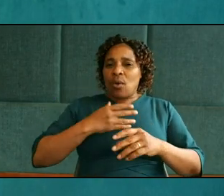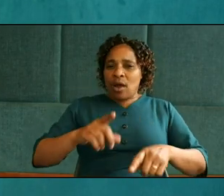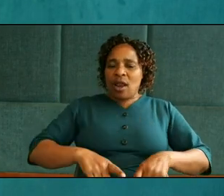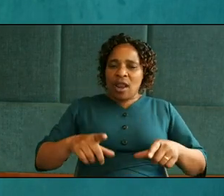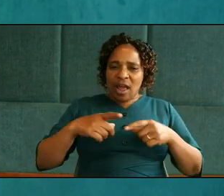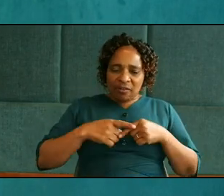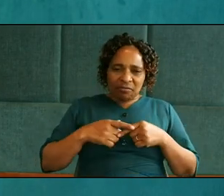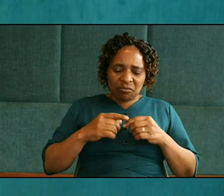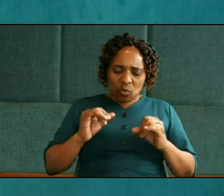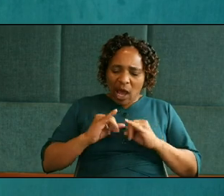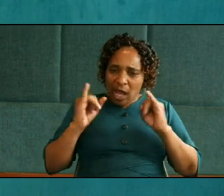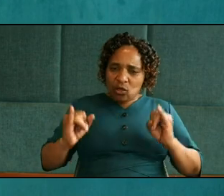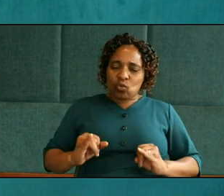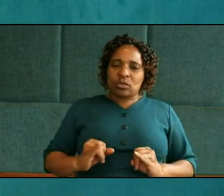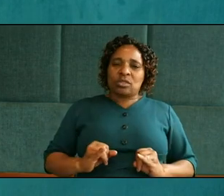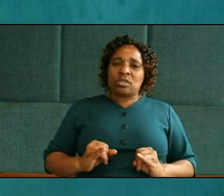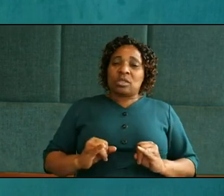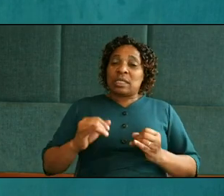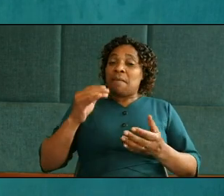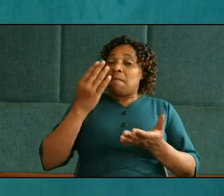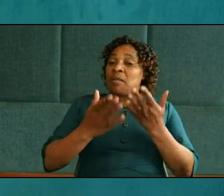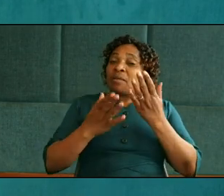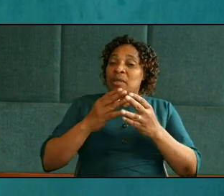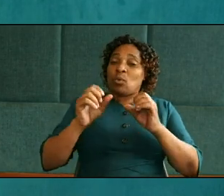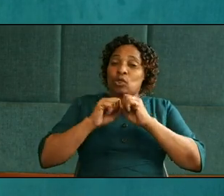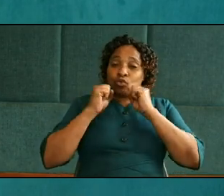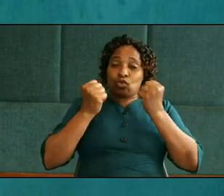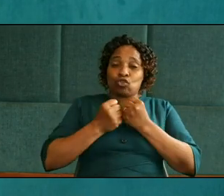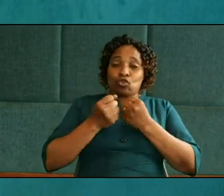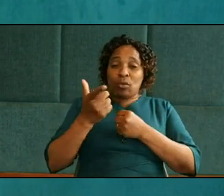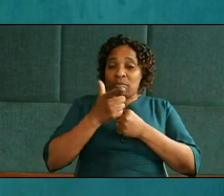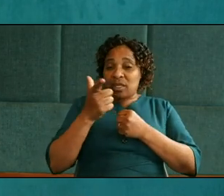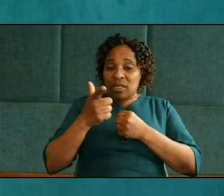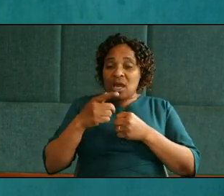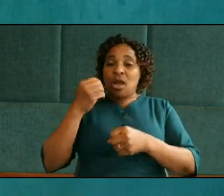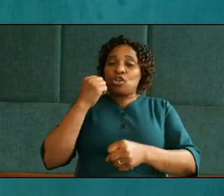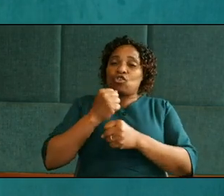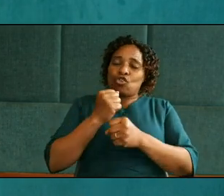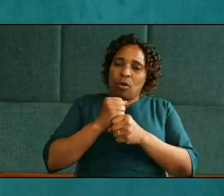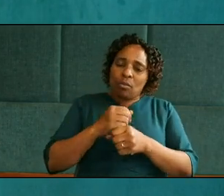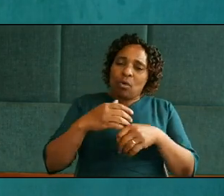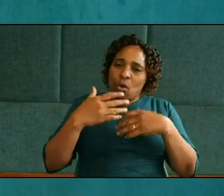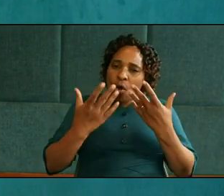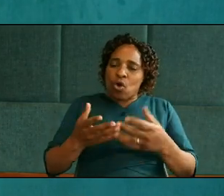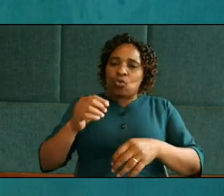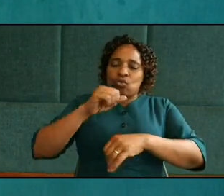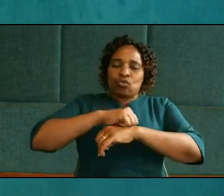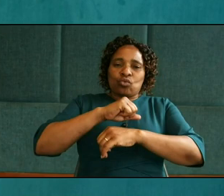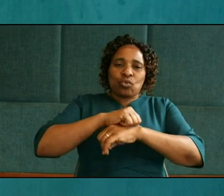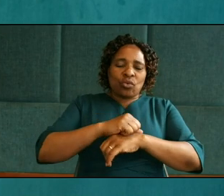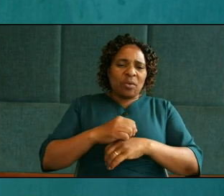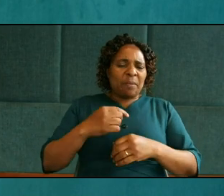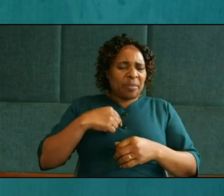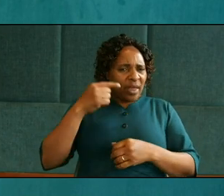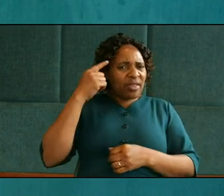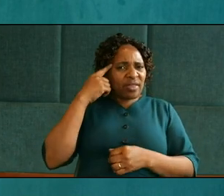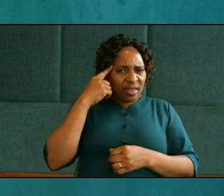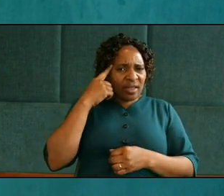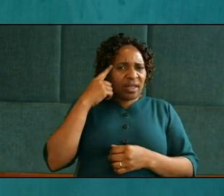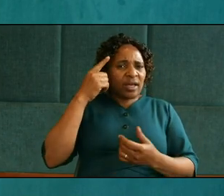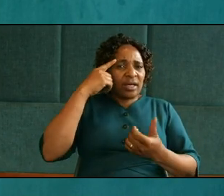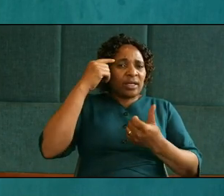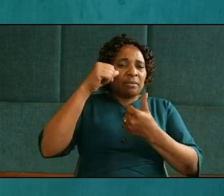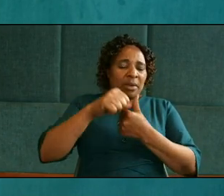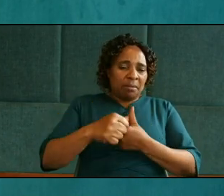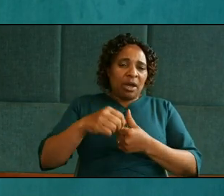these are our idols, whether it's your social media or even your work or school. So I think we should remember